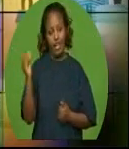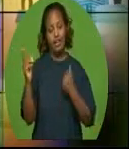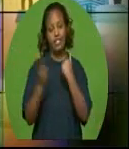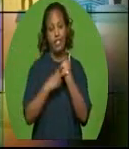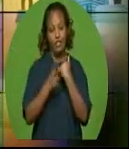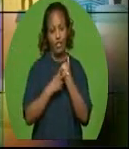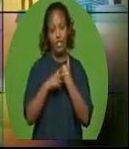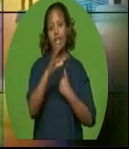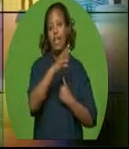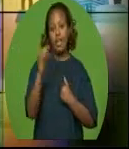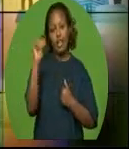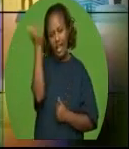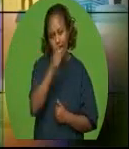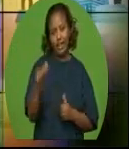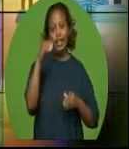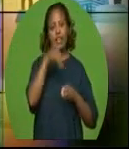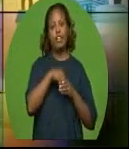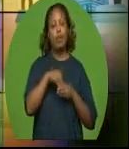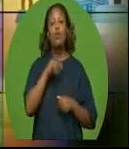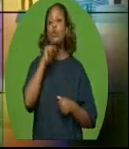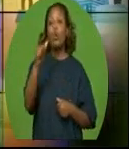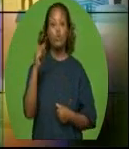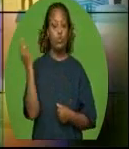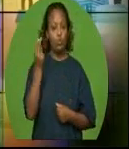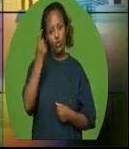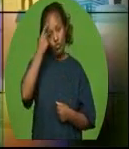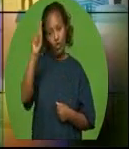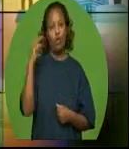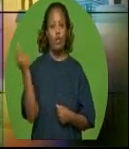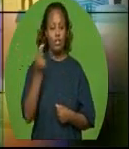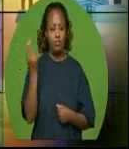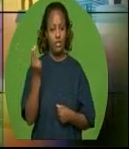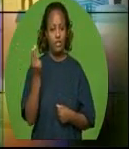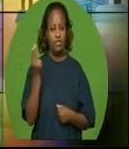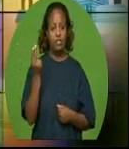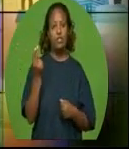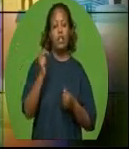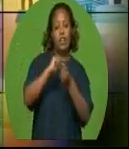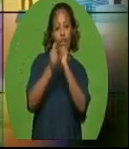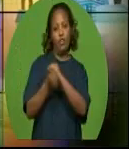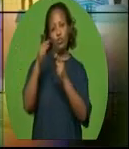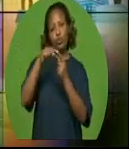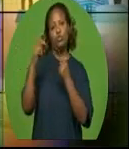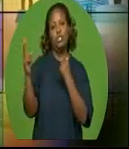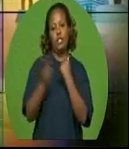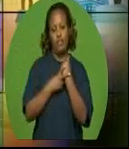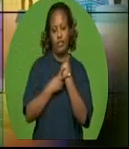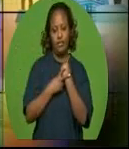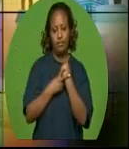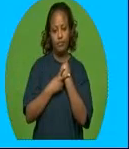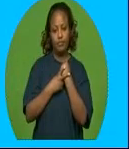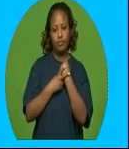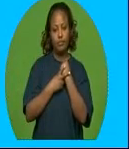consumption and saving, and any income not used for consumption is diverted to